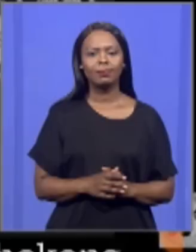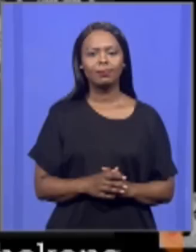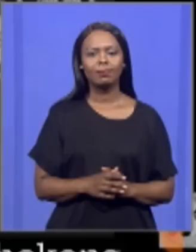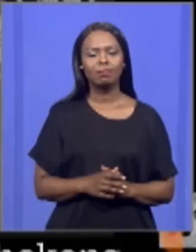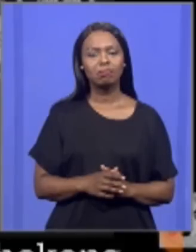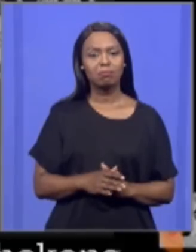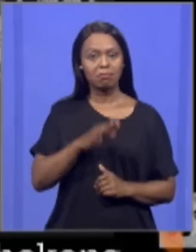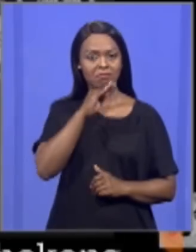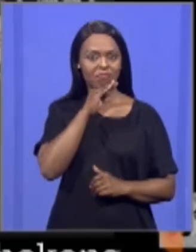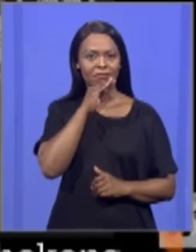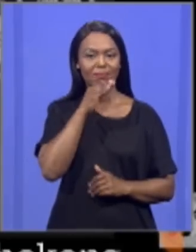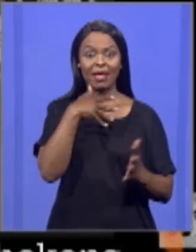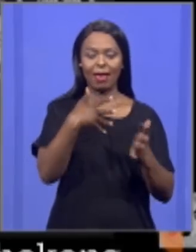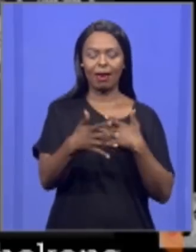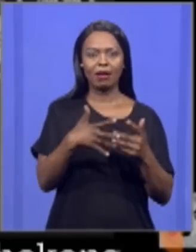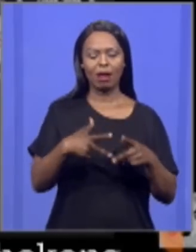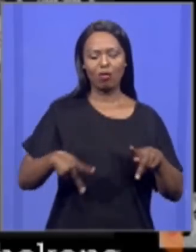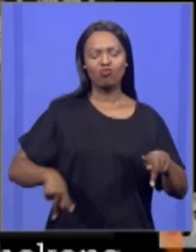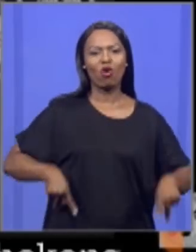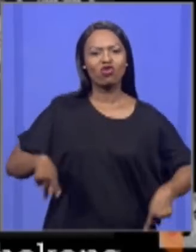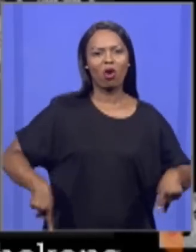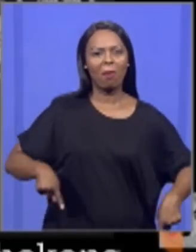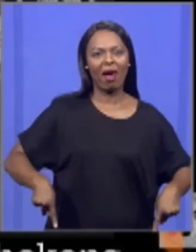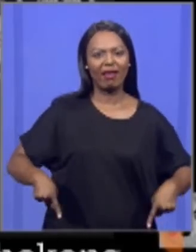ignored any procurement